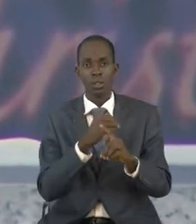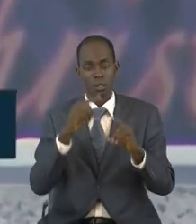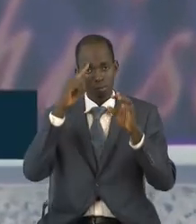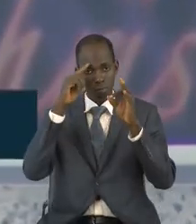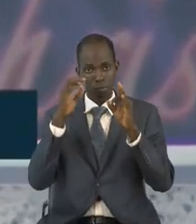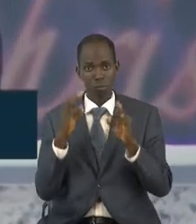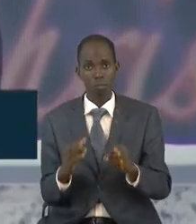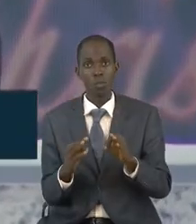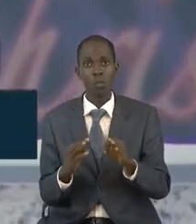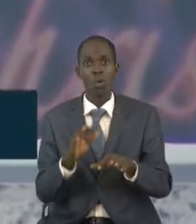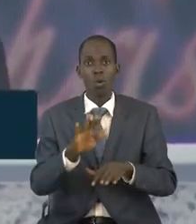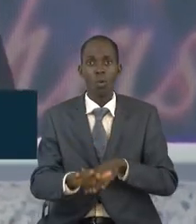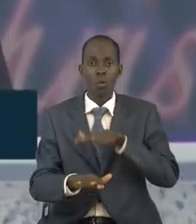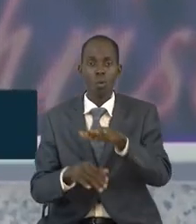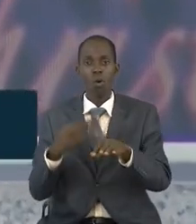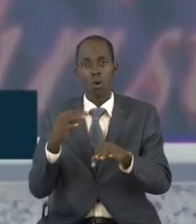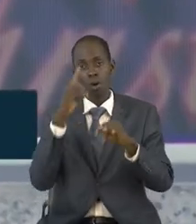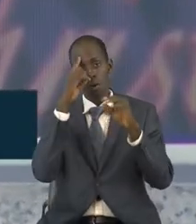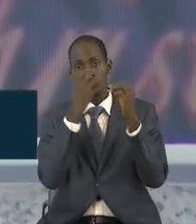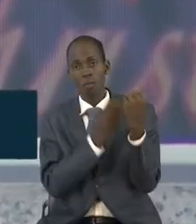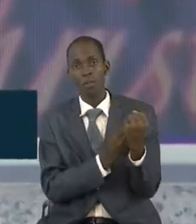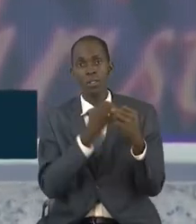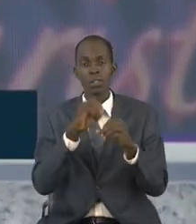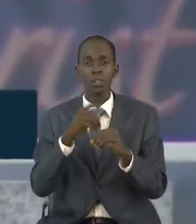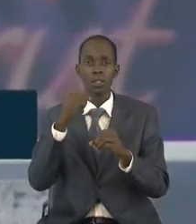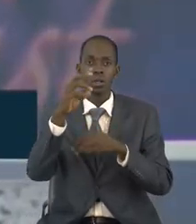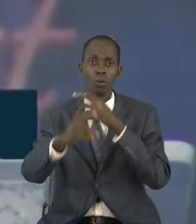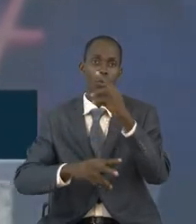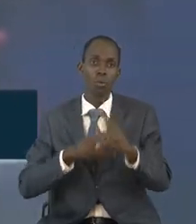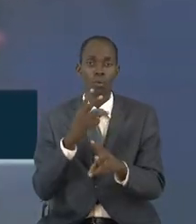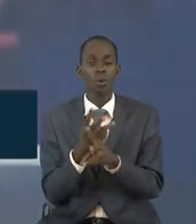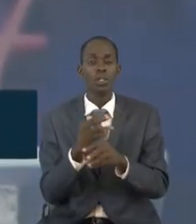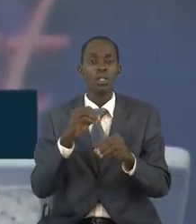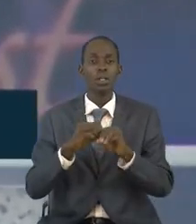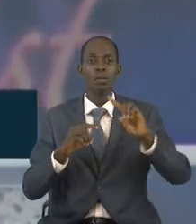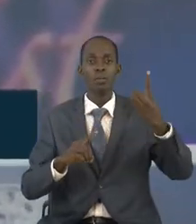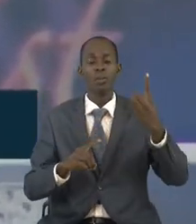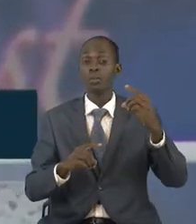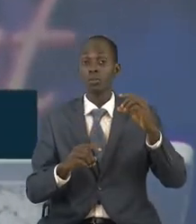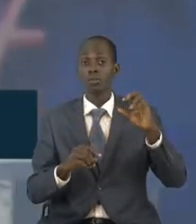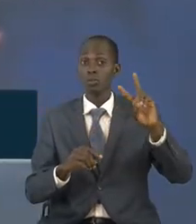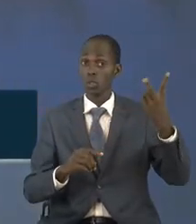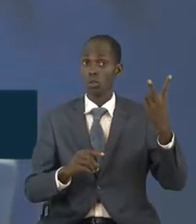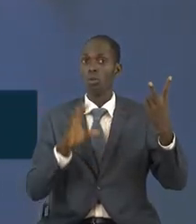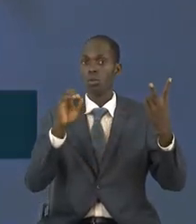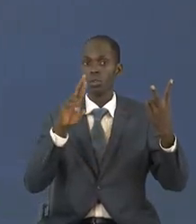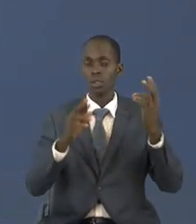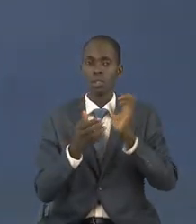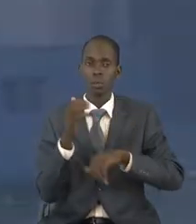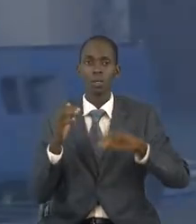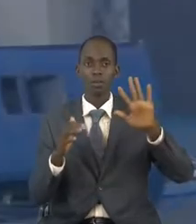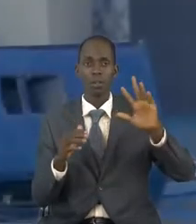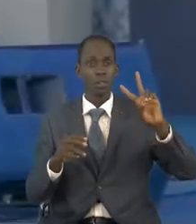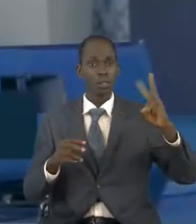of faith in the world. In 2 Corinthians chapter 5, reading from